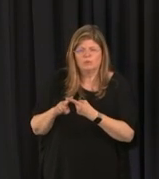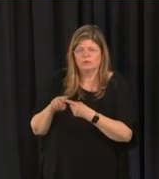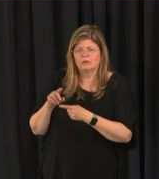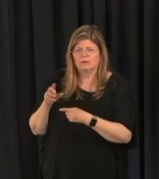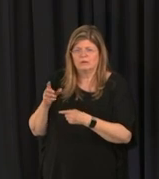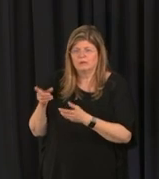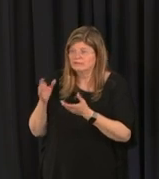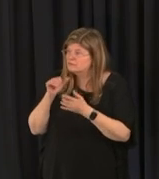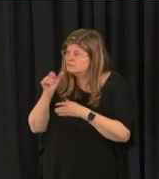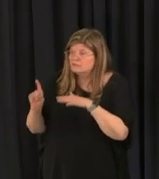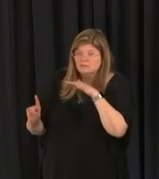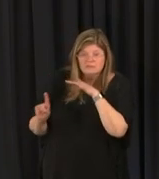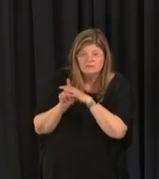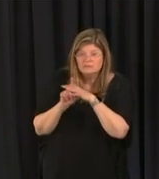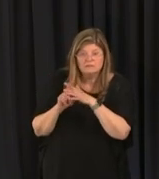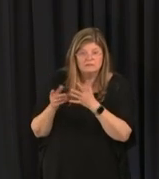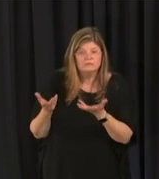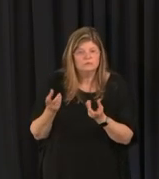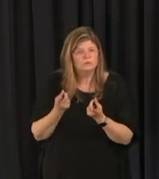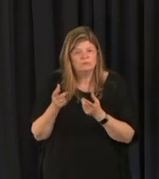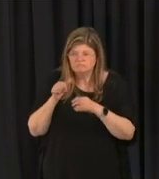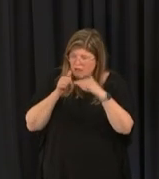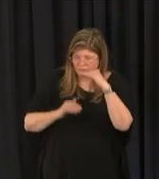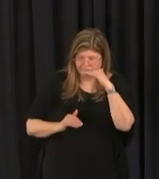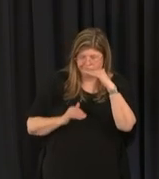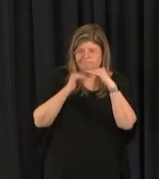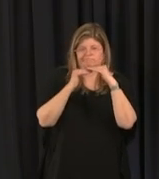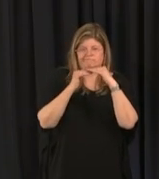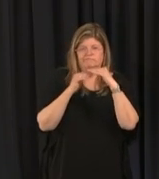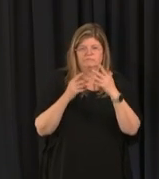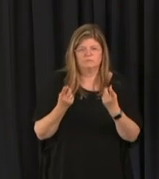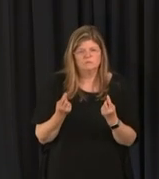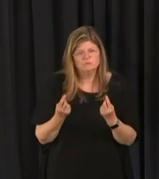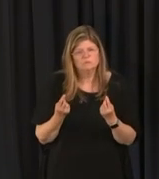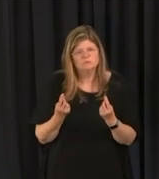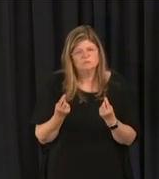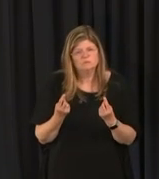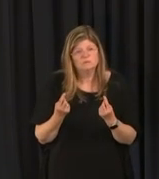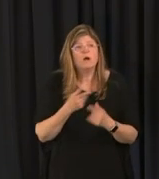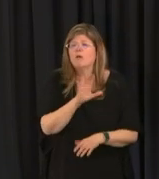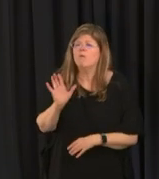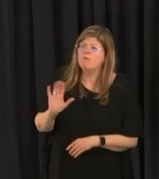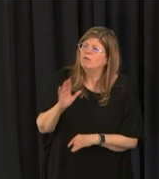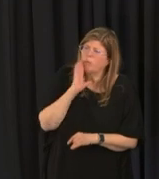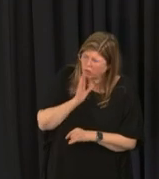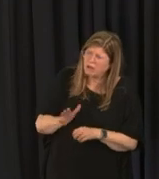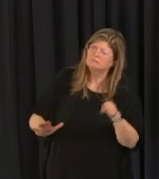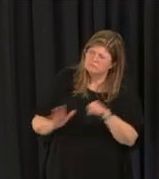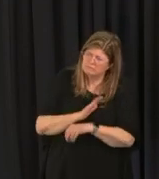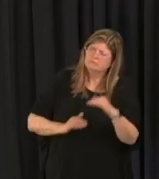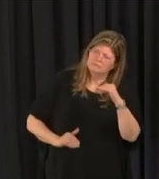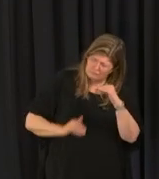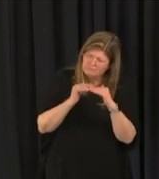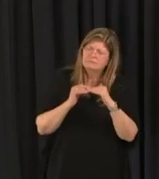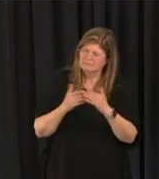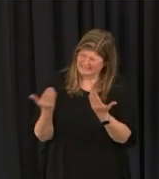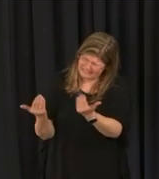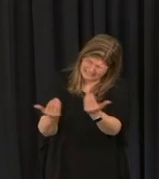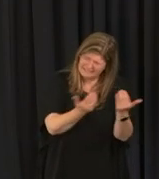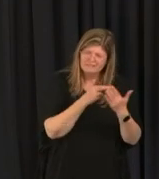this week if you don't fill up that number of seniors? We will. We'll fill it up because people are going to get